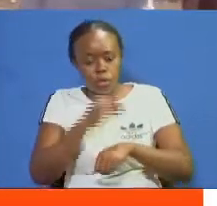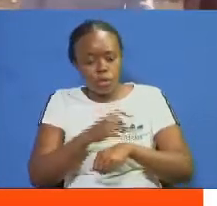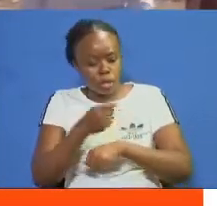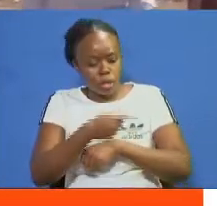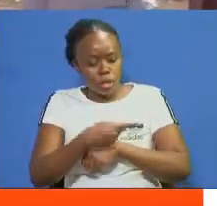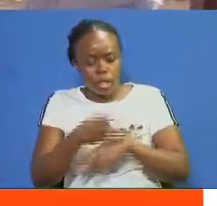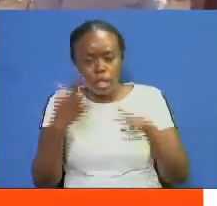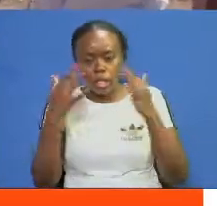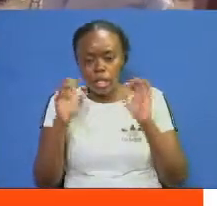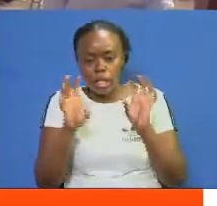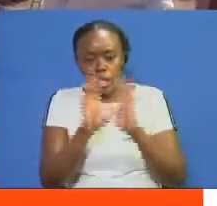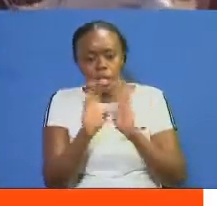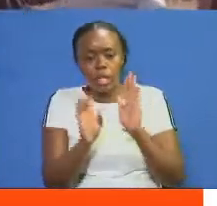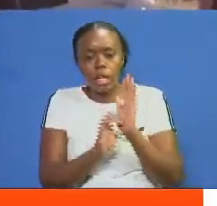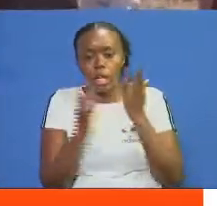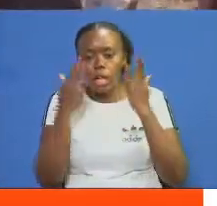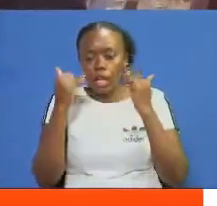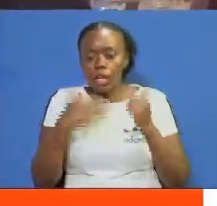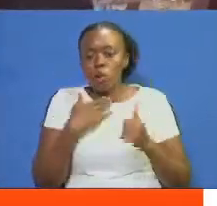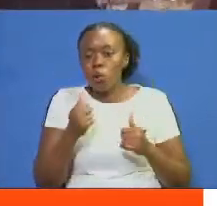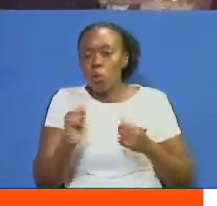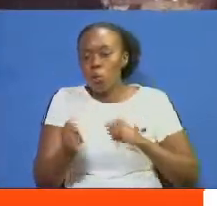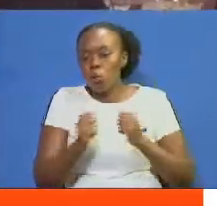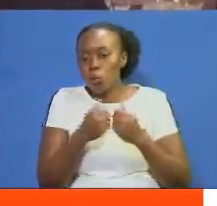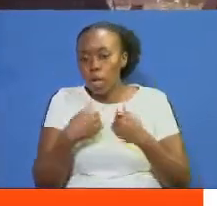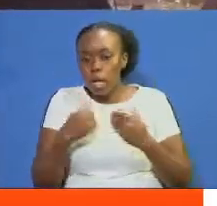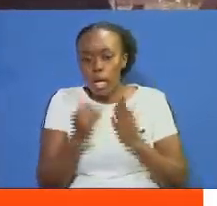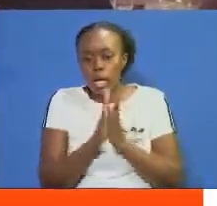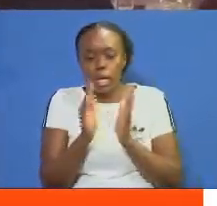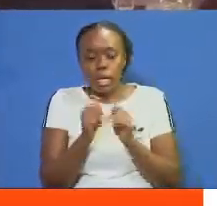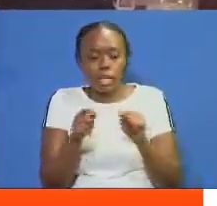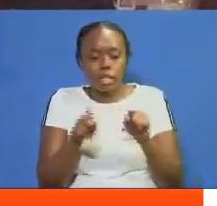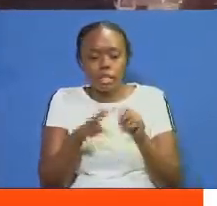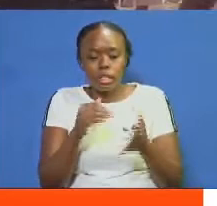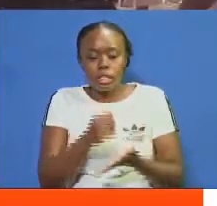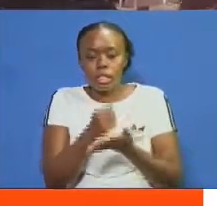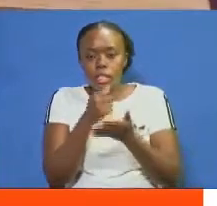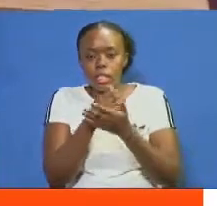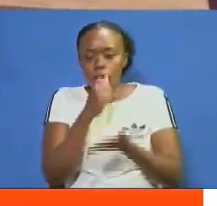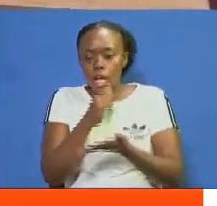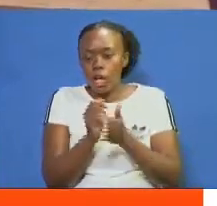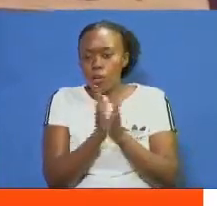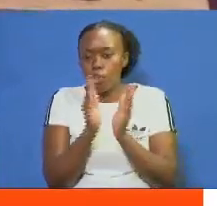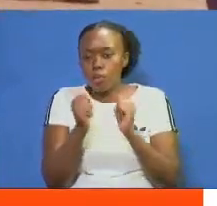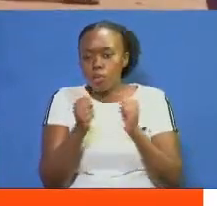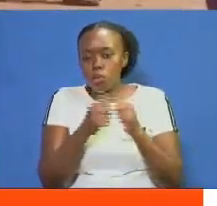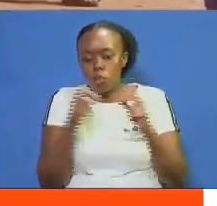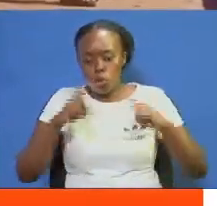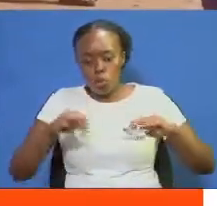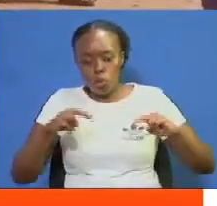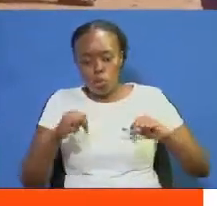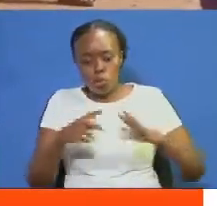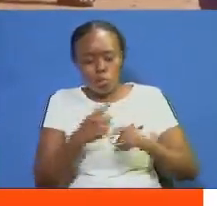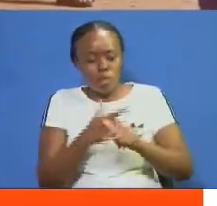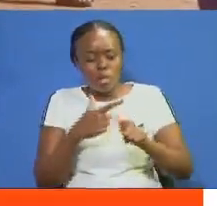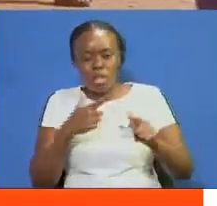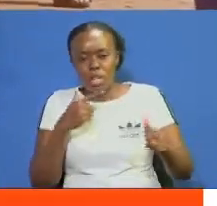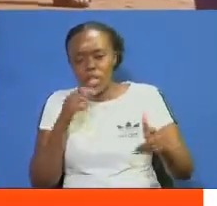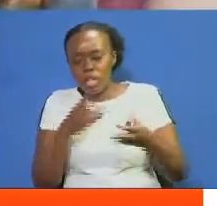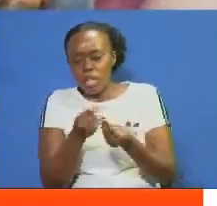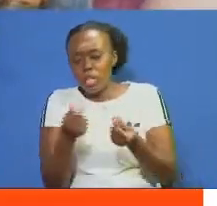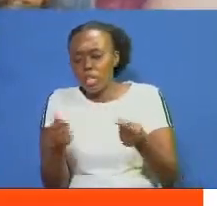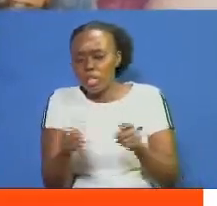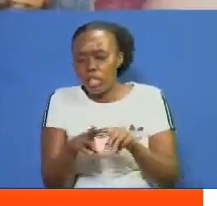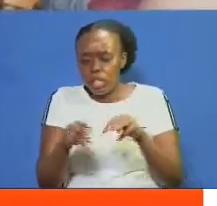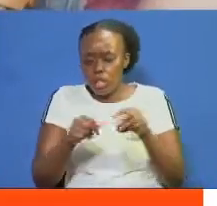The community now wants for their leaders and stakeholders to intervene and come to their rescue while looking for a long-lasting solution to the